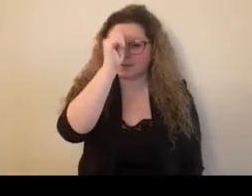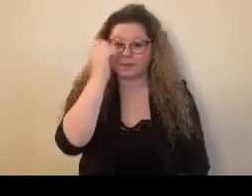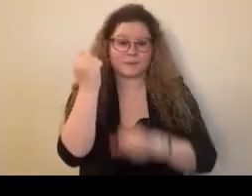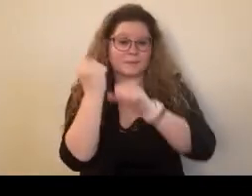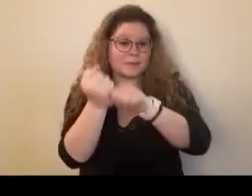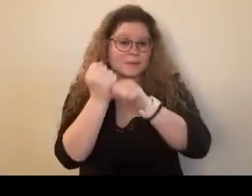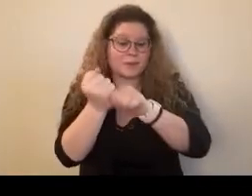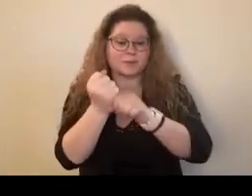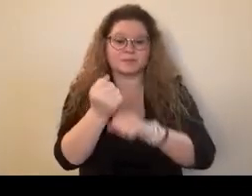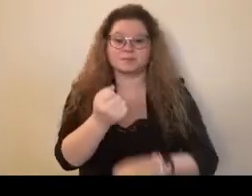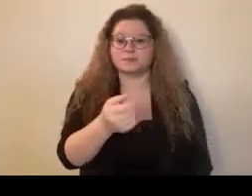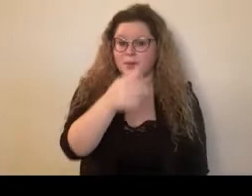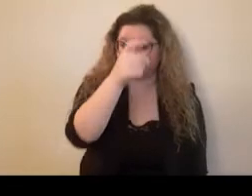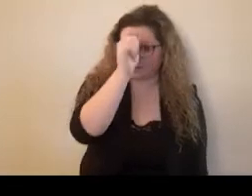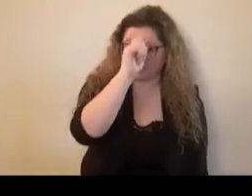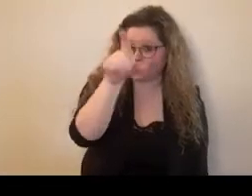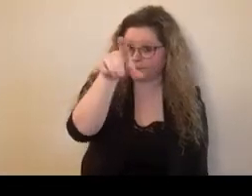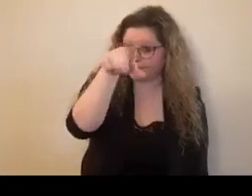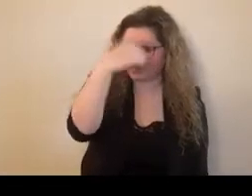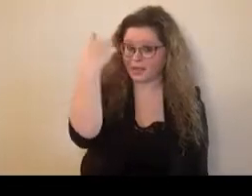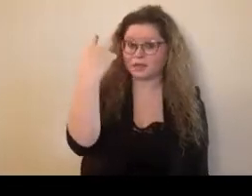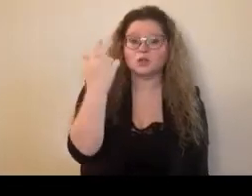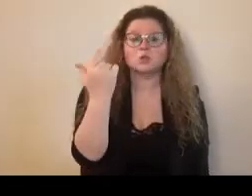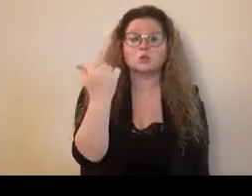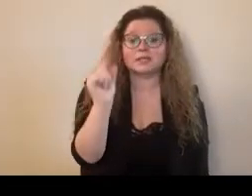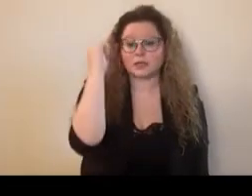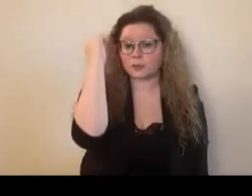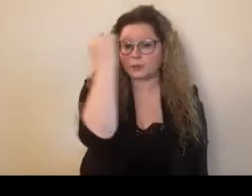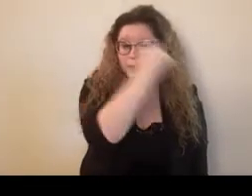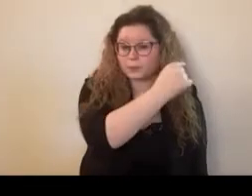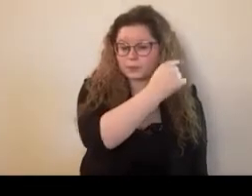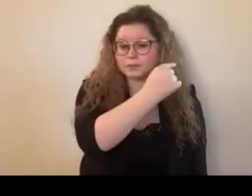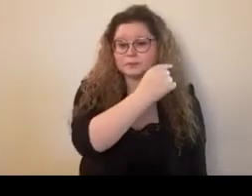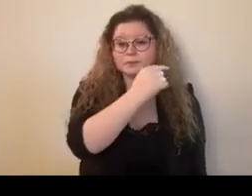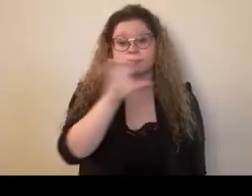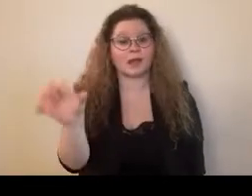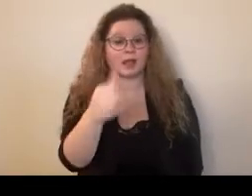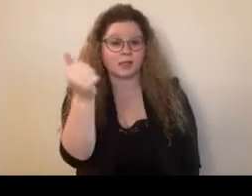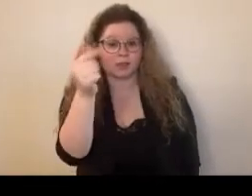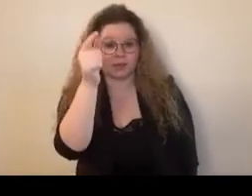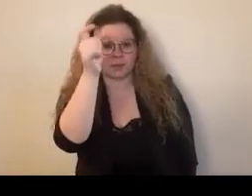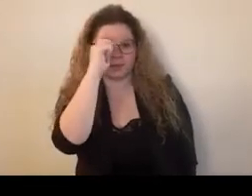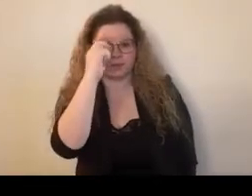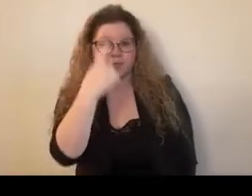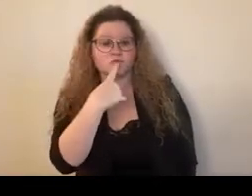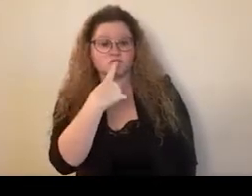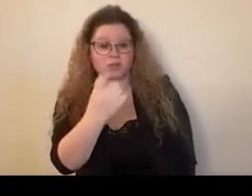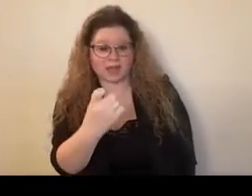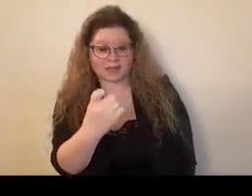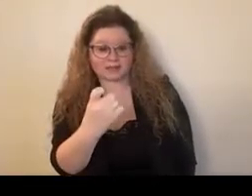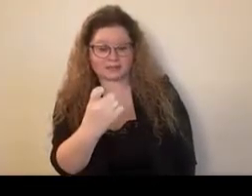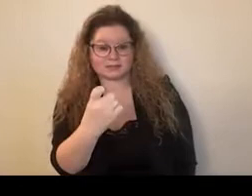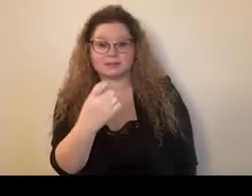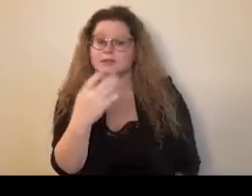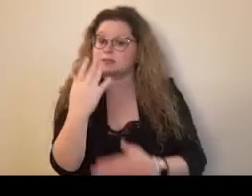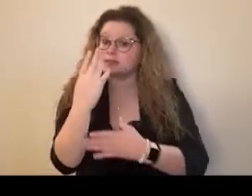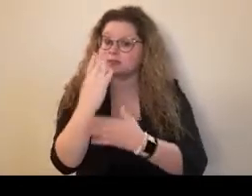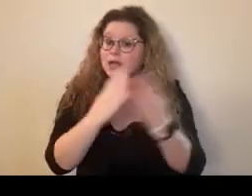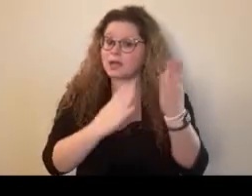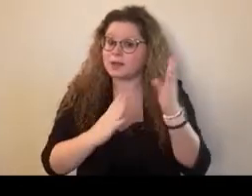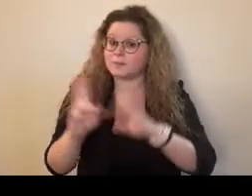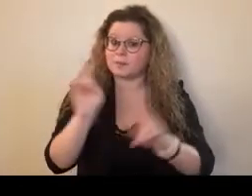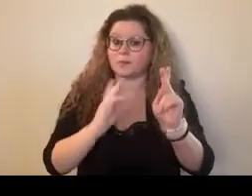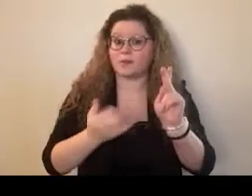green brim, the other one crimson. Some people are wearing sunglasses to protect from the brilliant bright